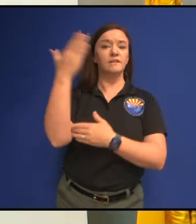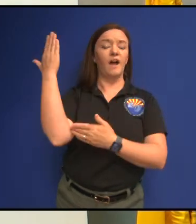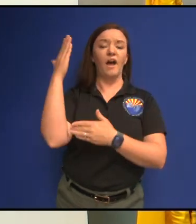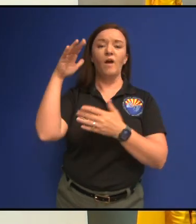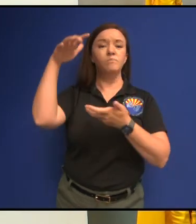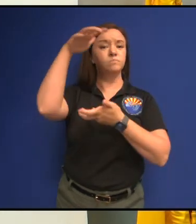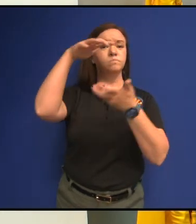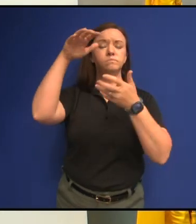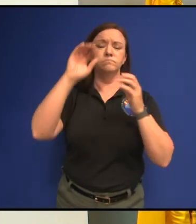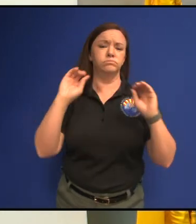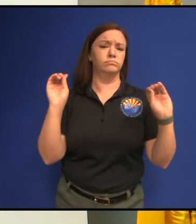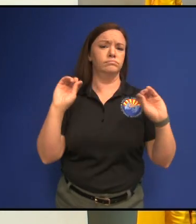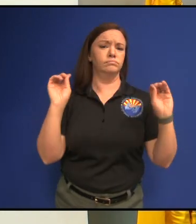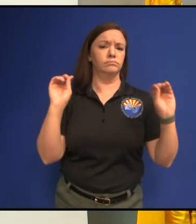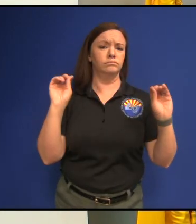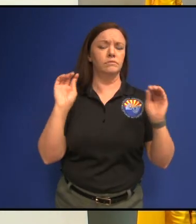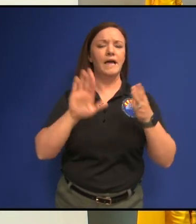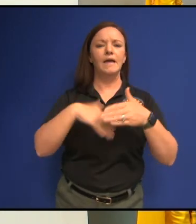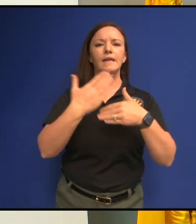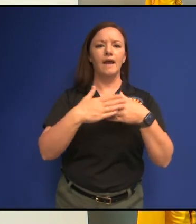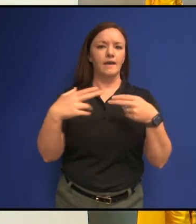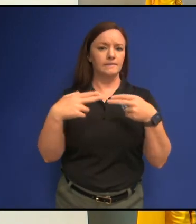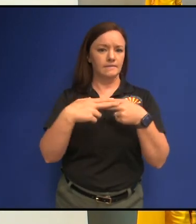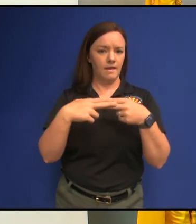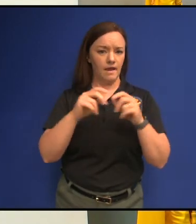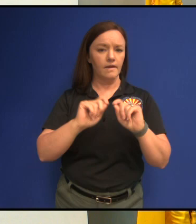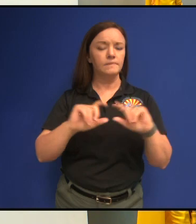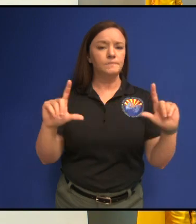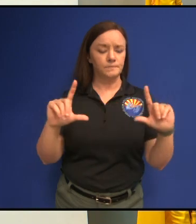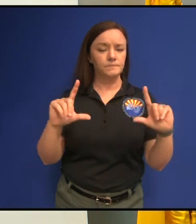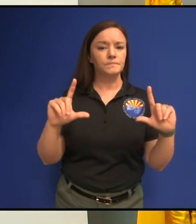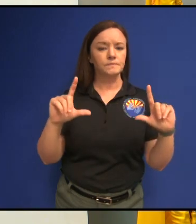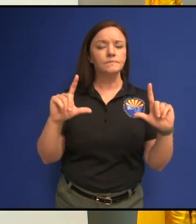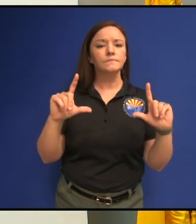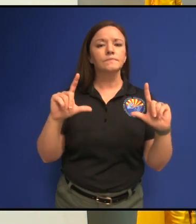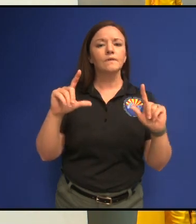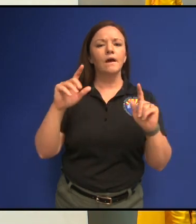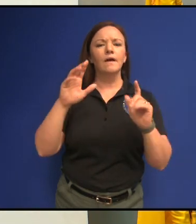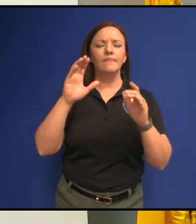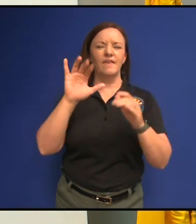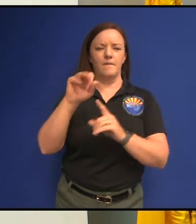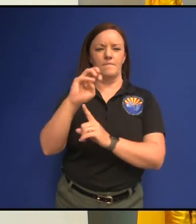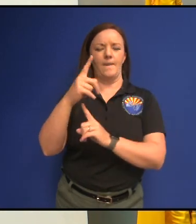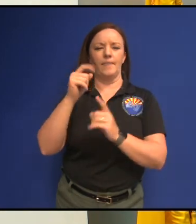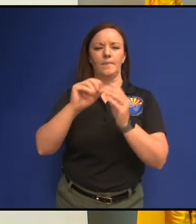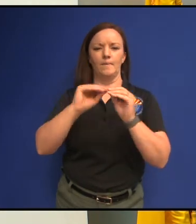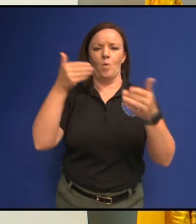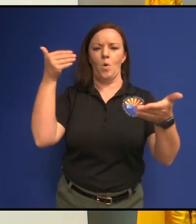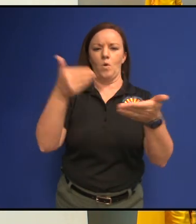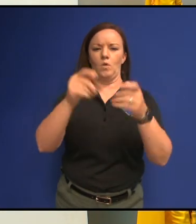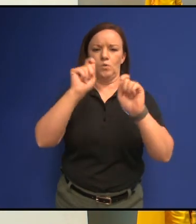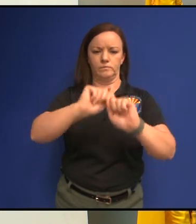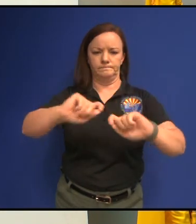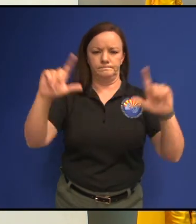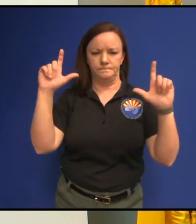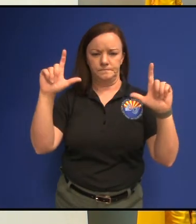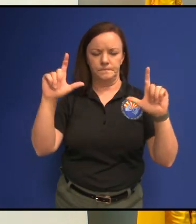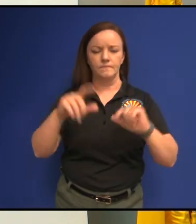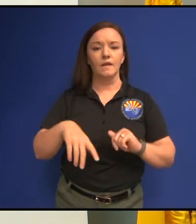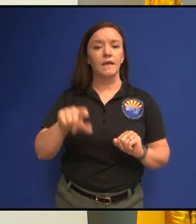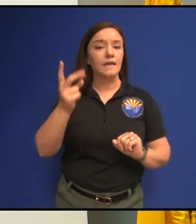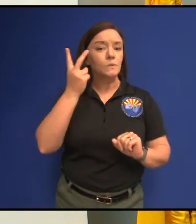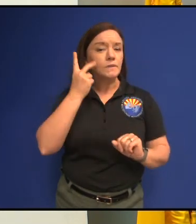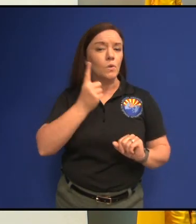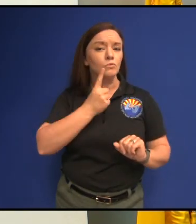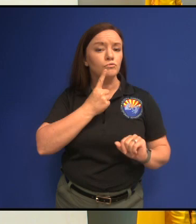area. And we'll go forward to our next slide here, and we'll take a look at a little zoomed in map. And I don't know if you can see these red little